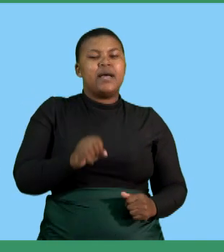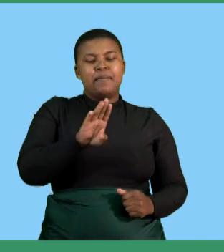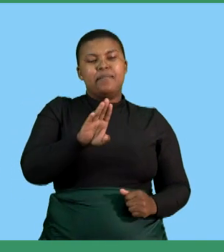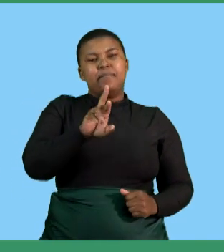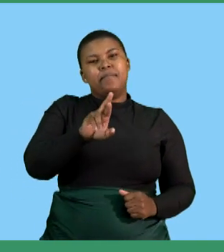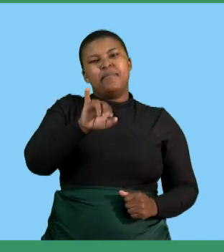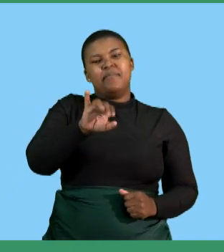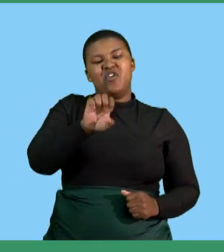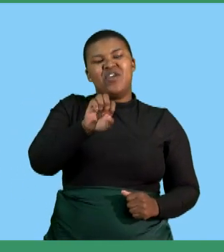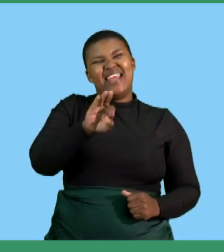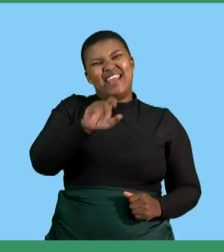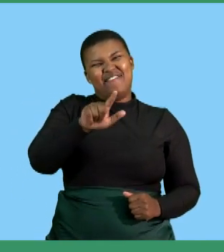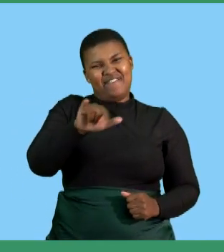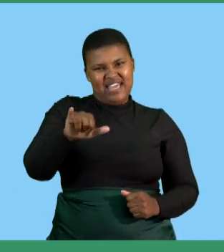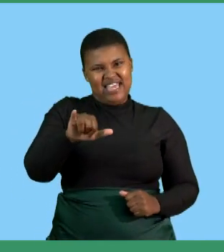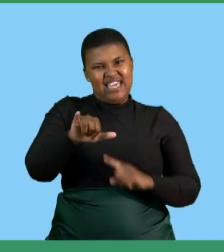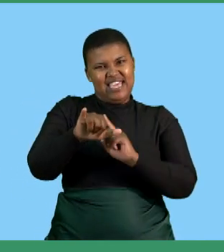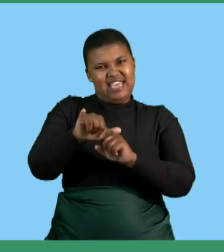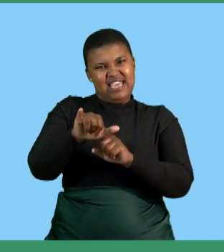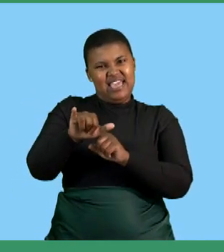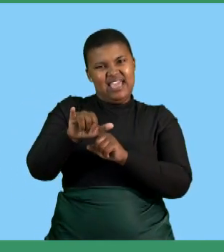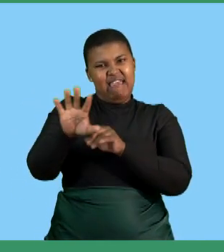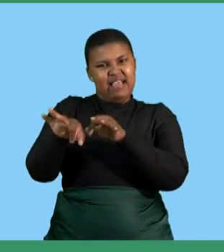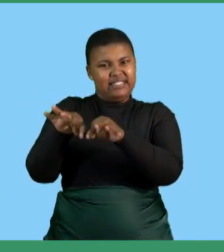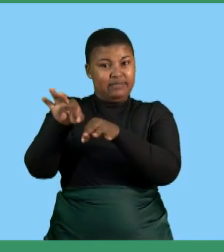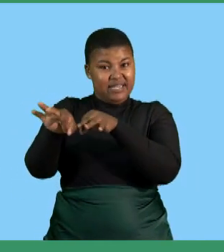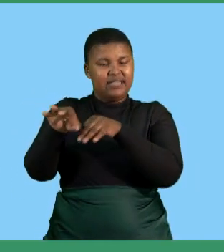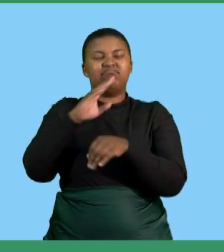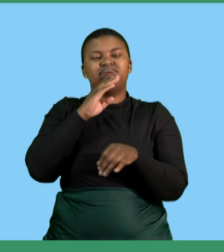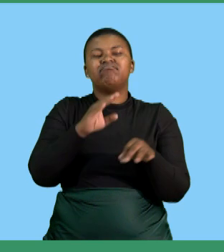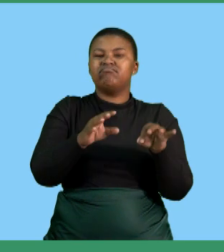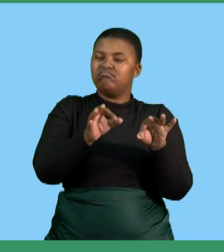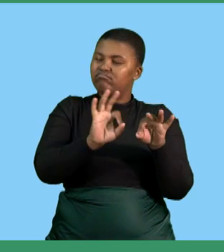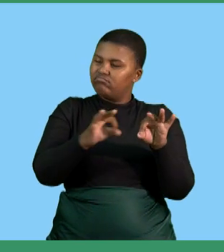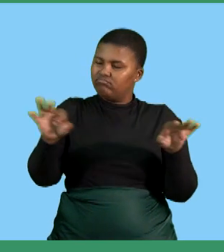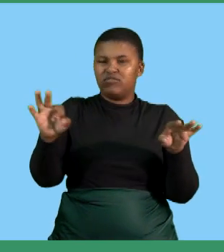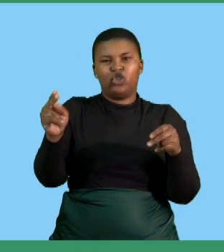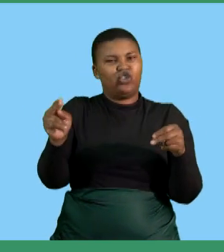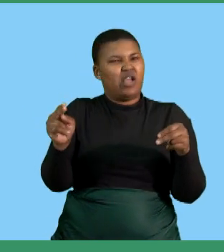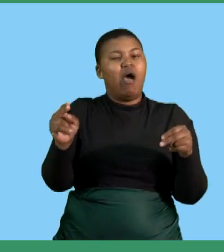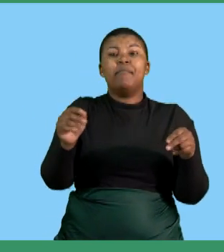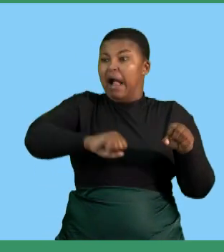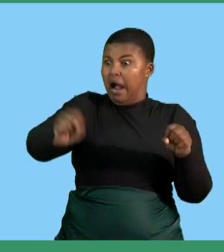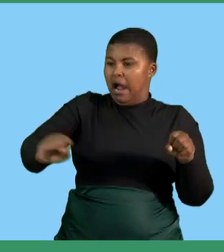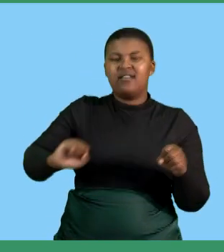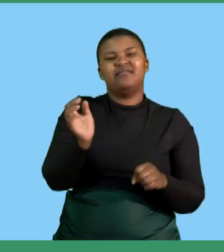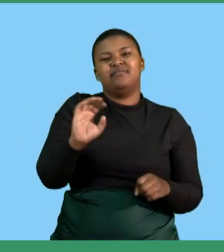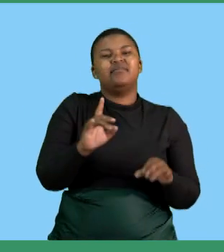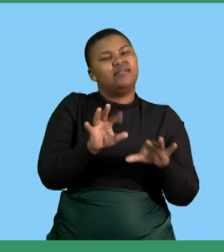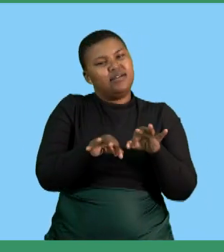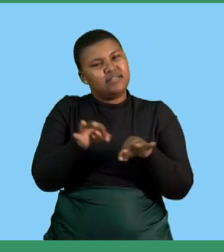describe means that it has to be in full sentences, but usually you don't have to elaborate as